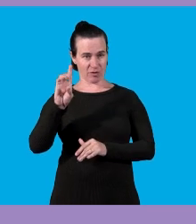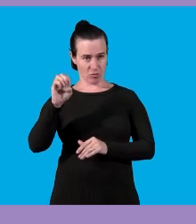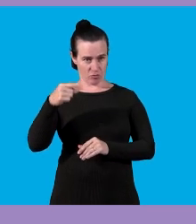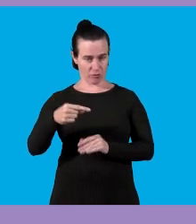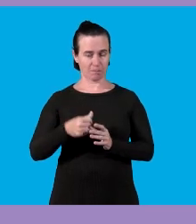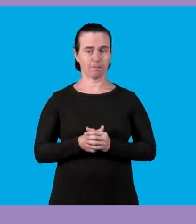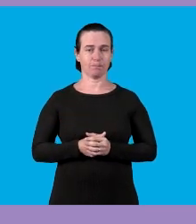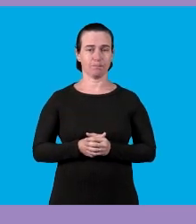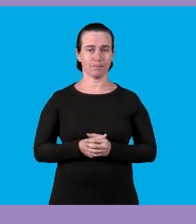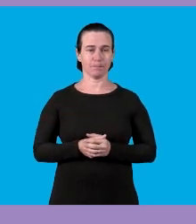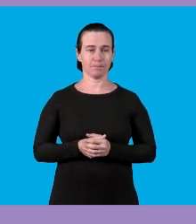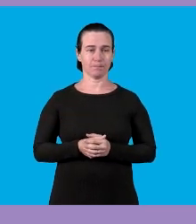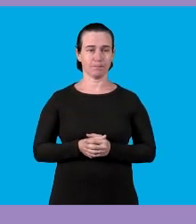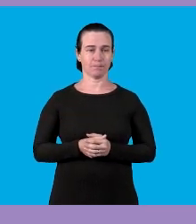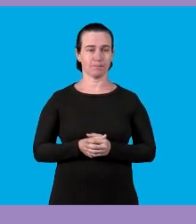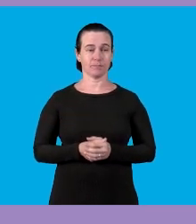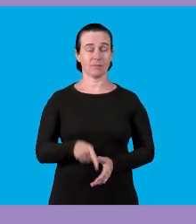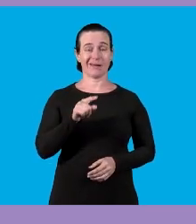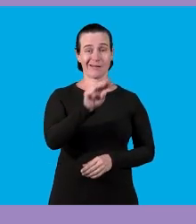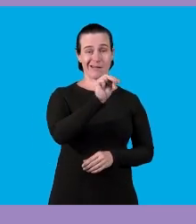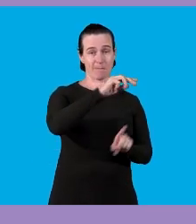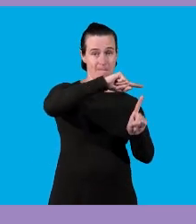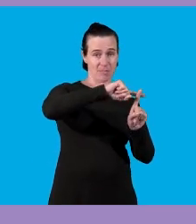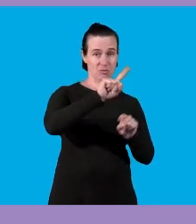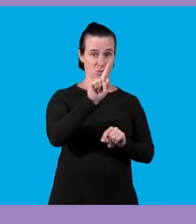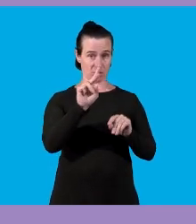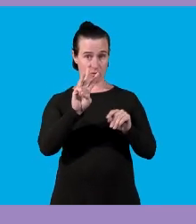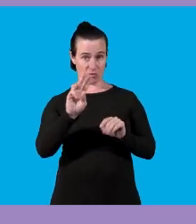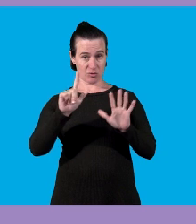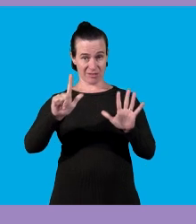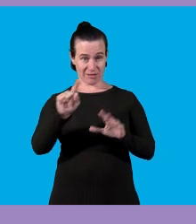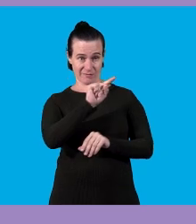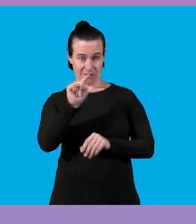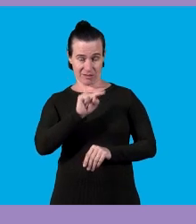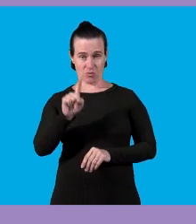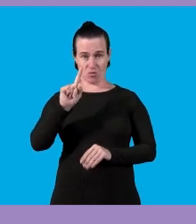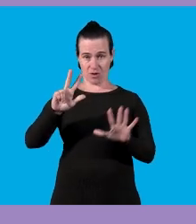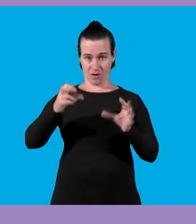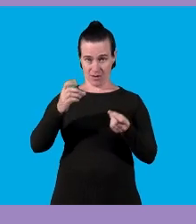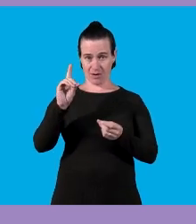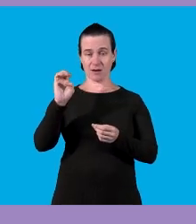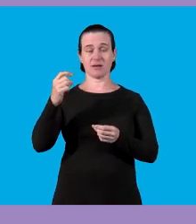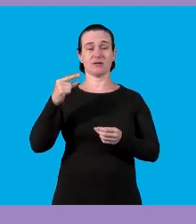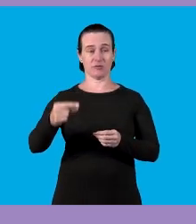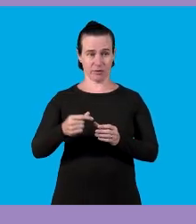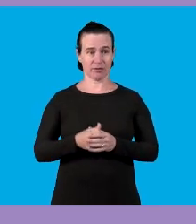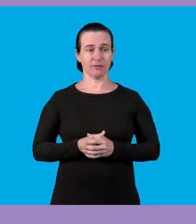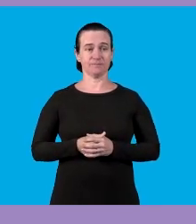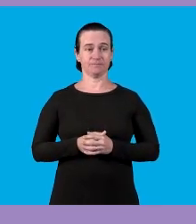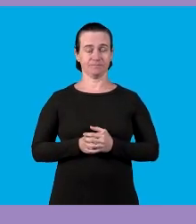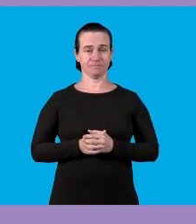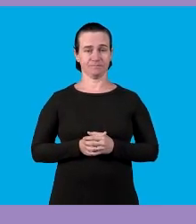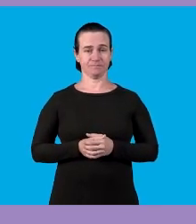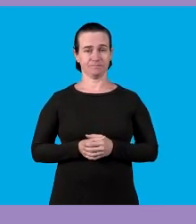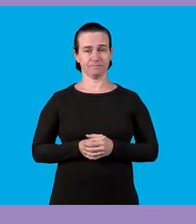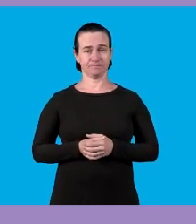137. So angle M plus 137 degrees would be equals to